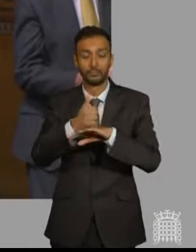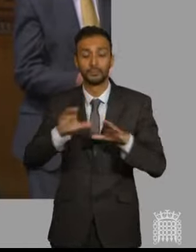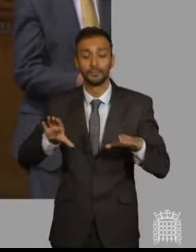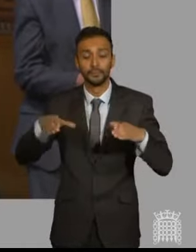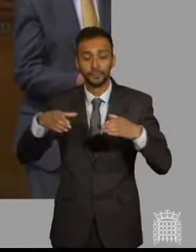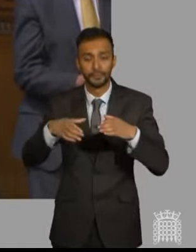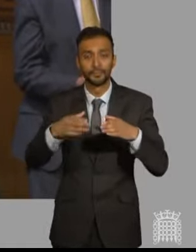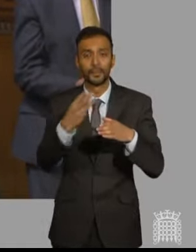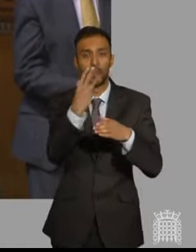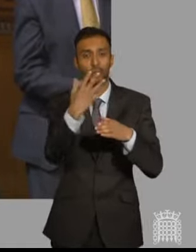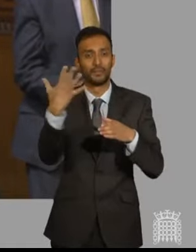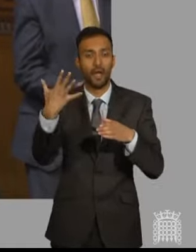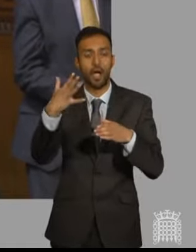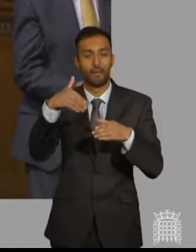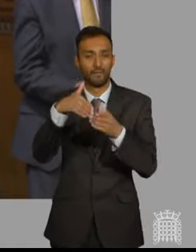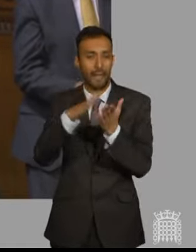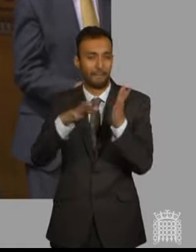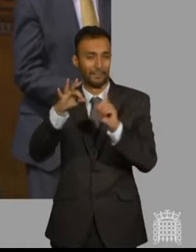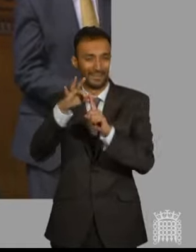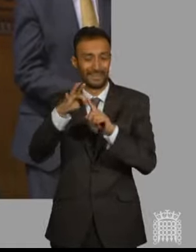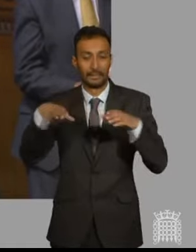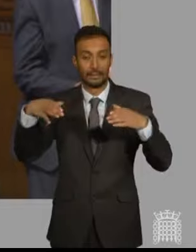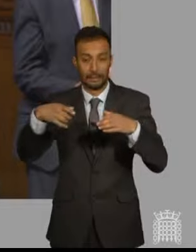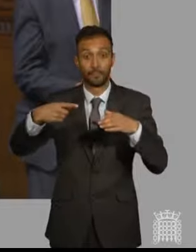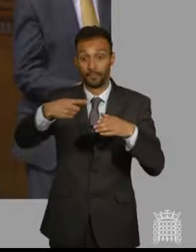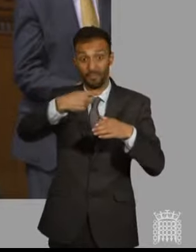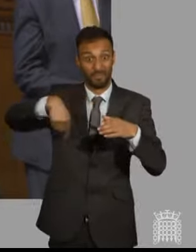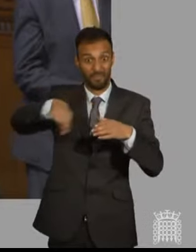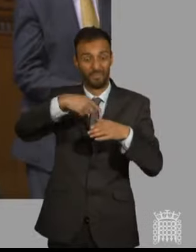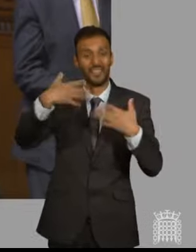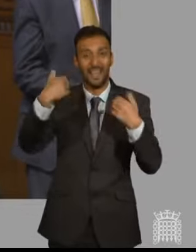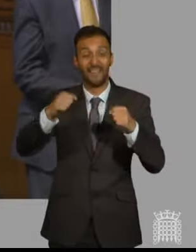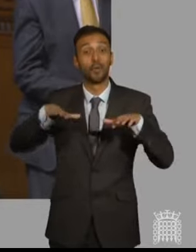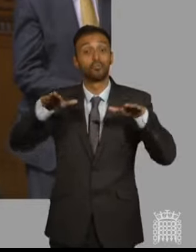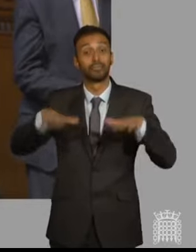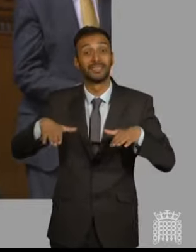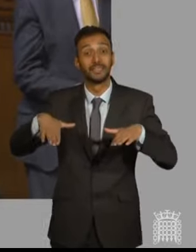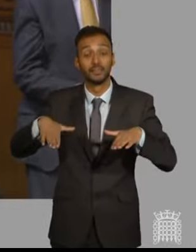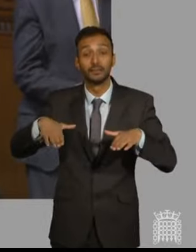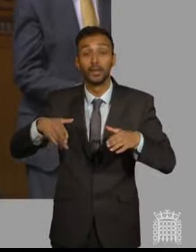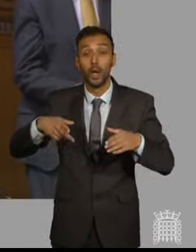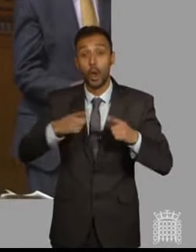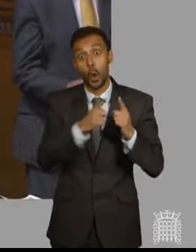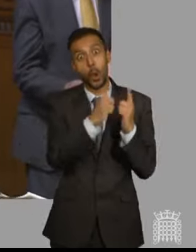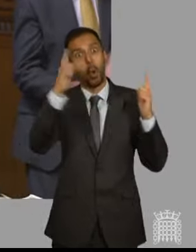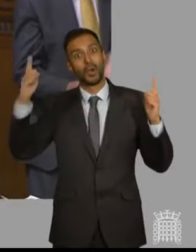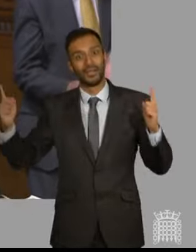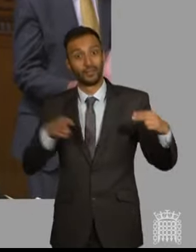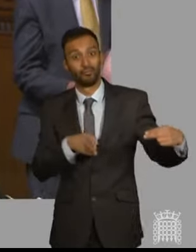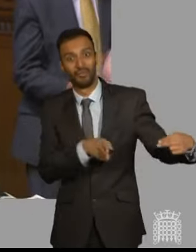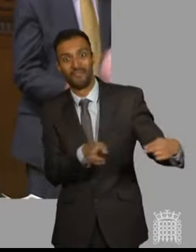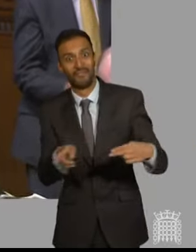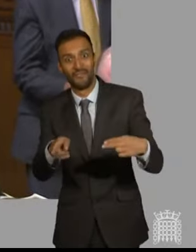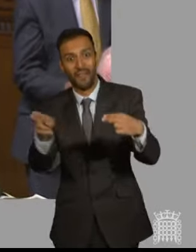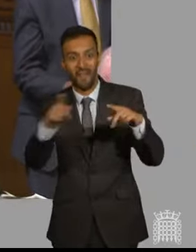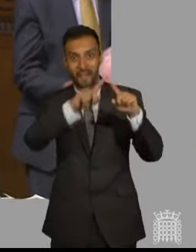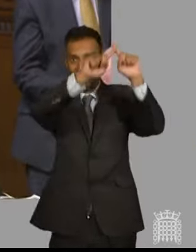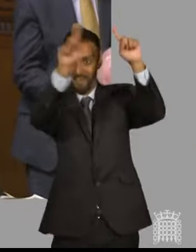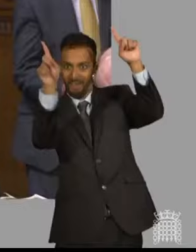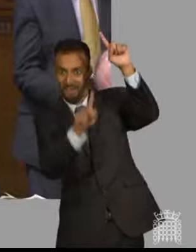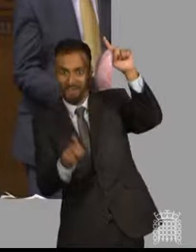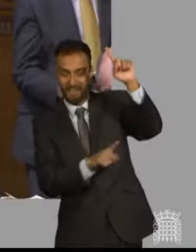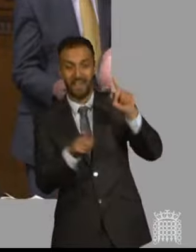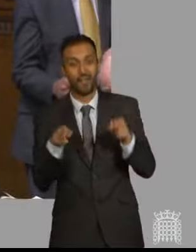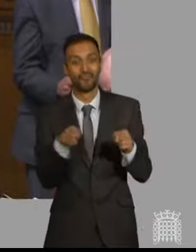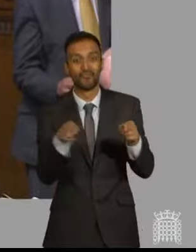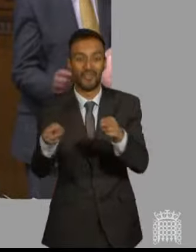flowing through their constituencies, the River Severn. We've submitted a business case to the Chancellor for £500 million